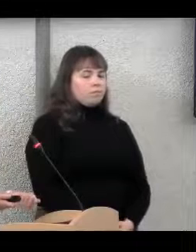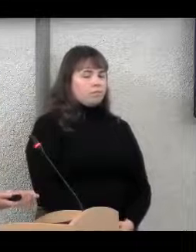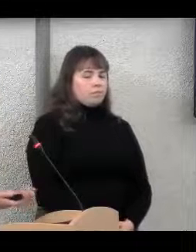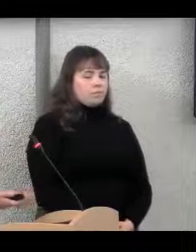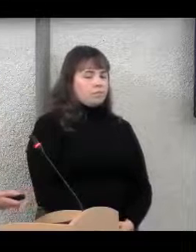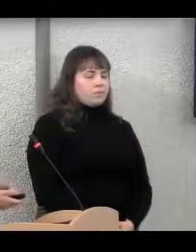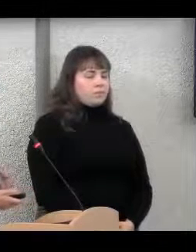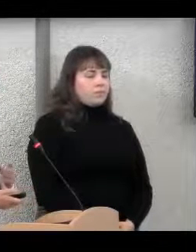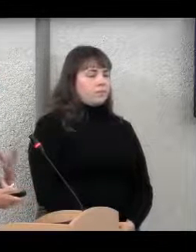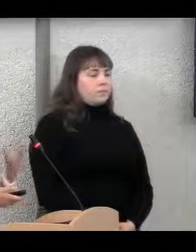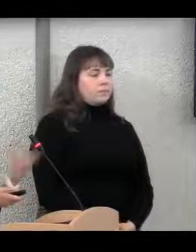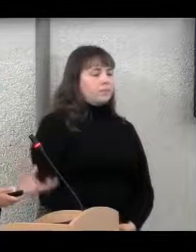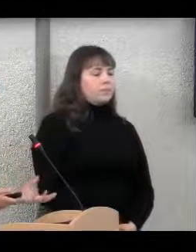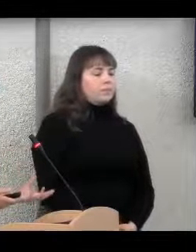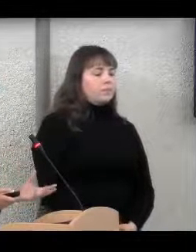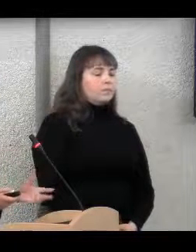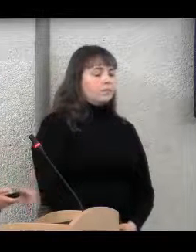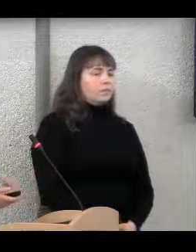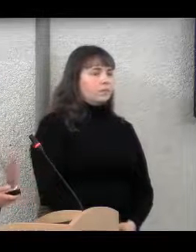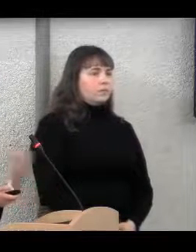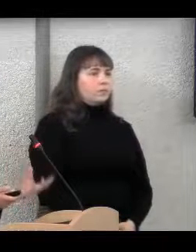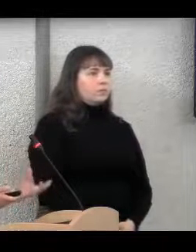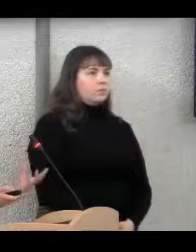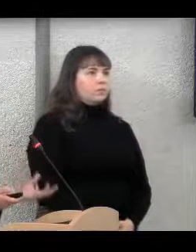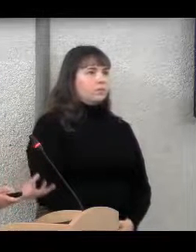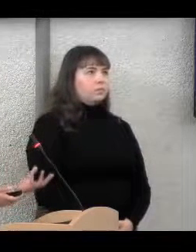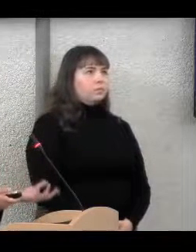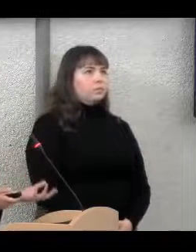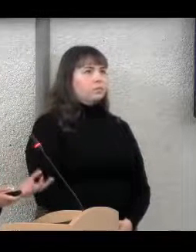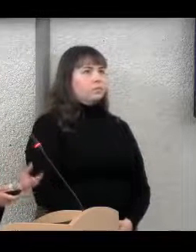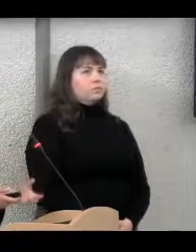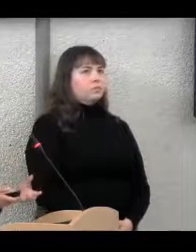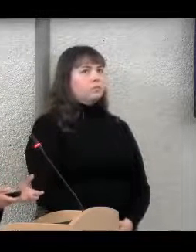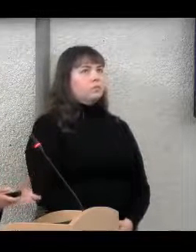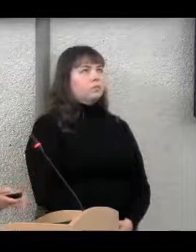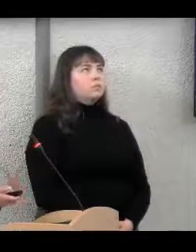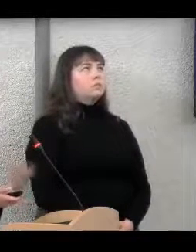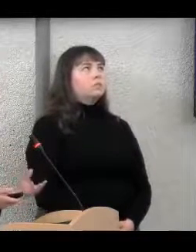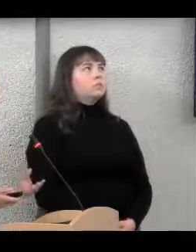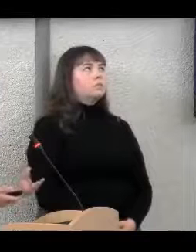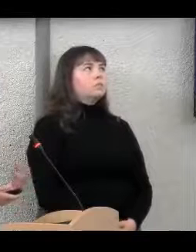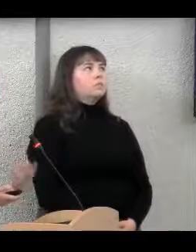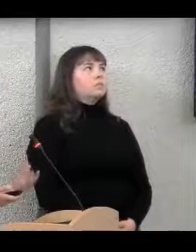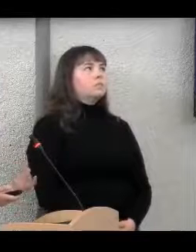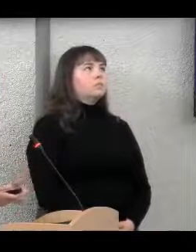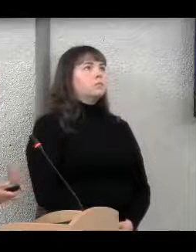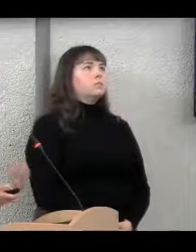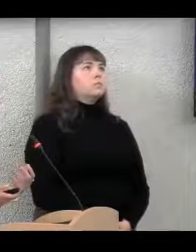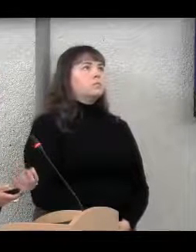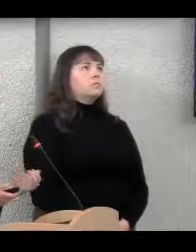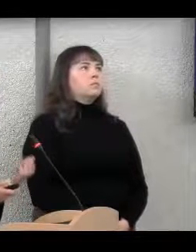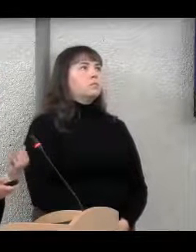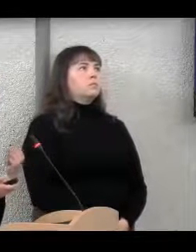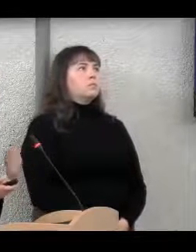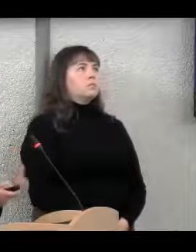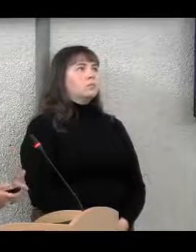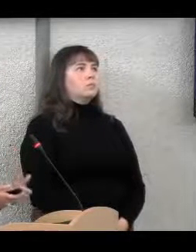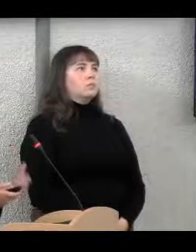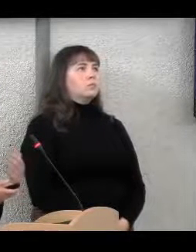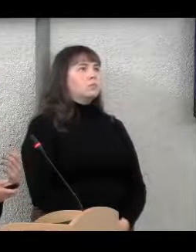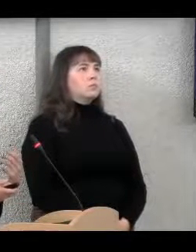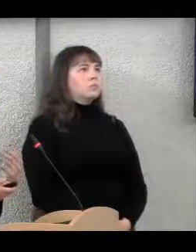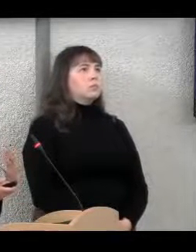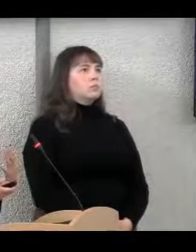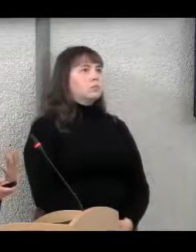fosters the transition to more sustainable land use practices and also allows to absorb and